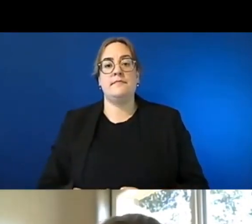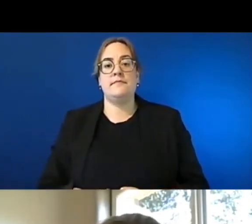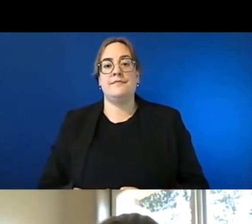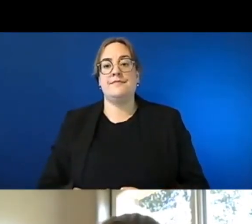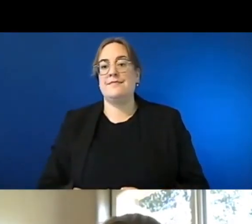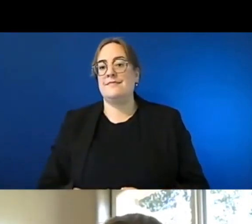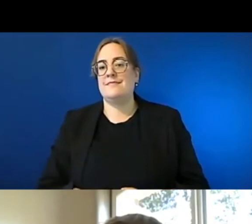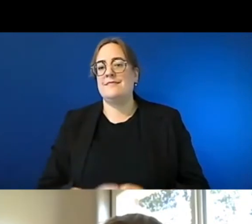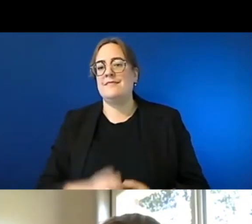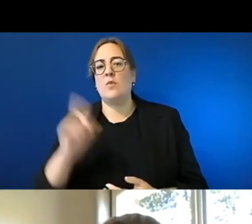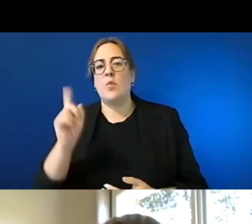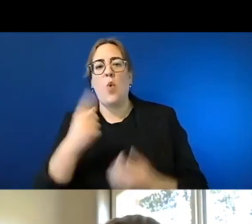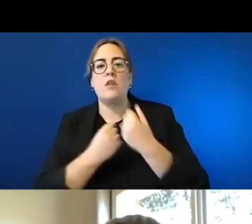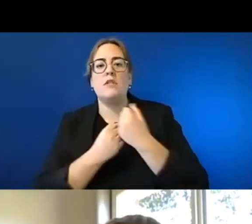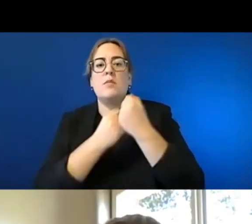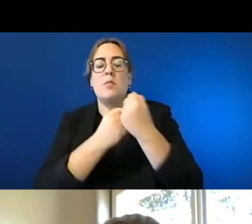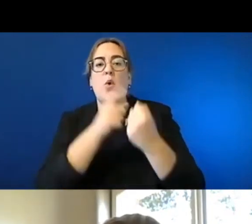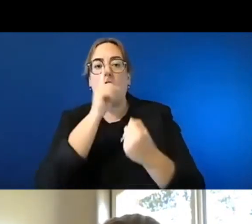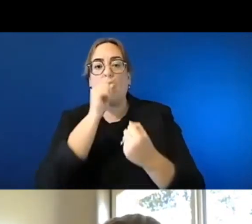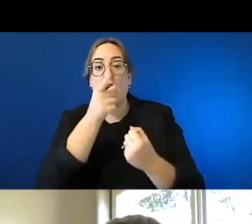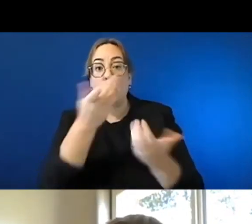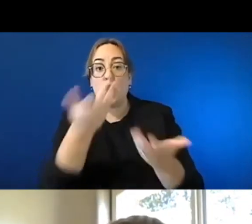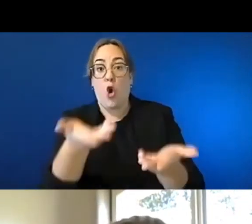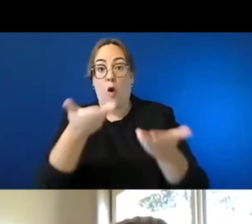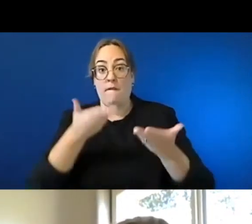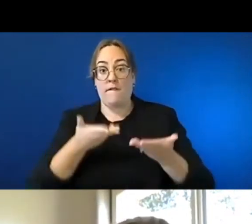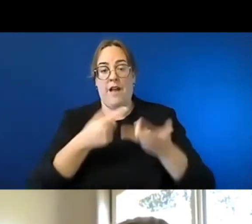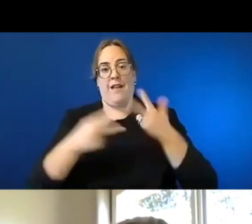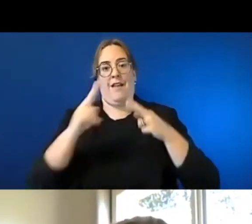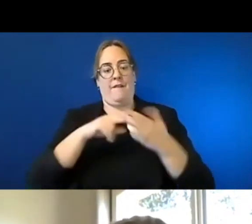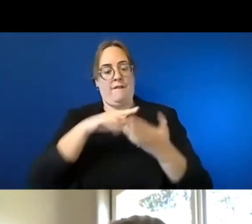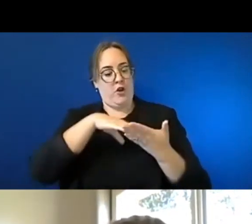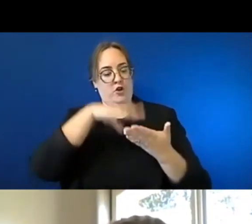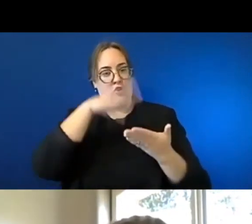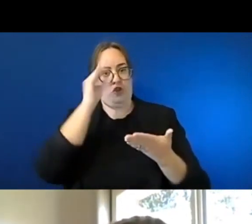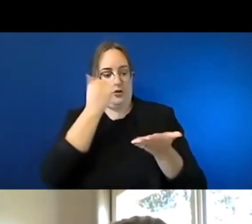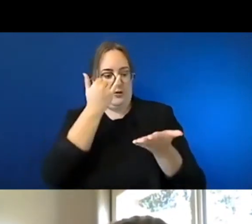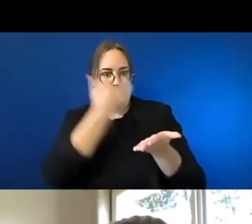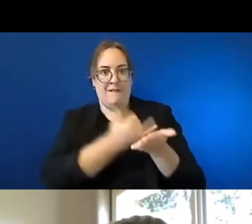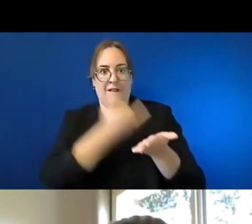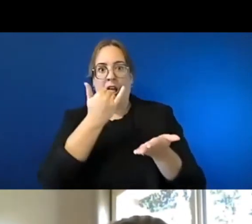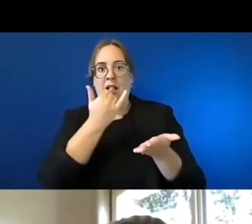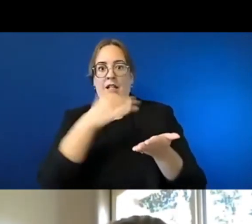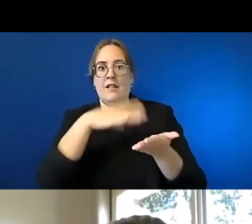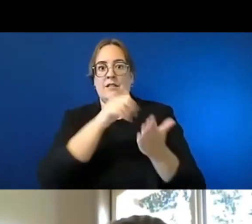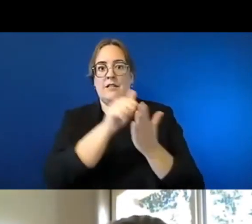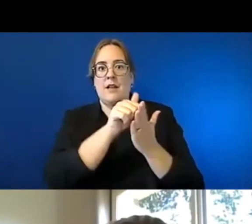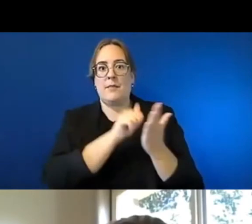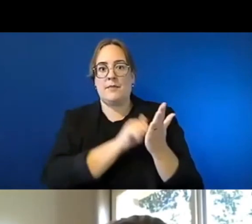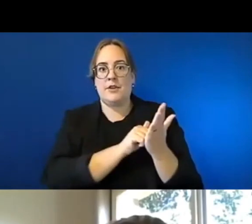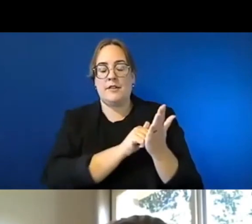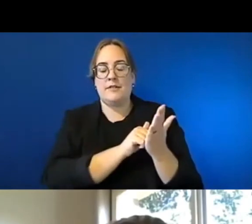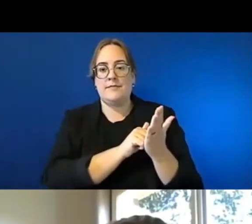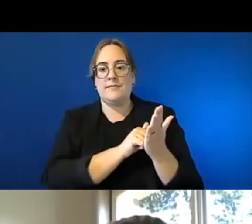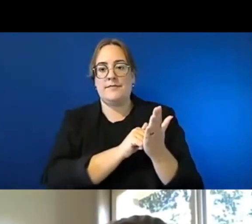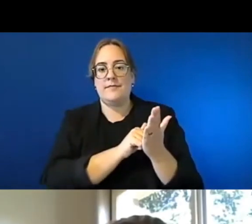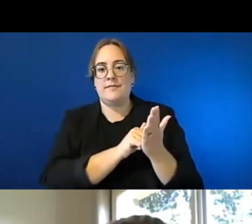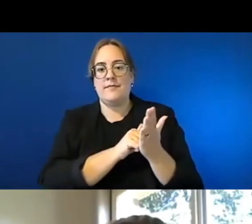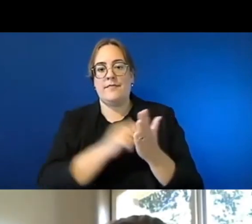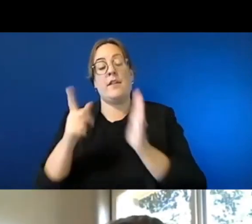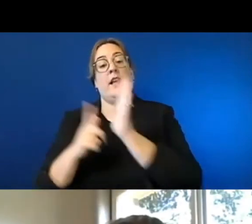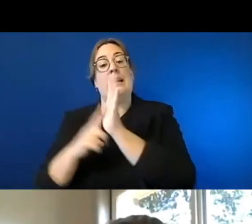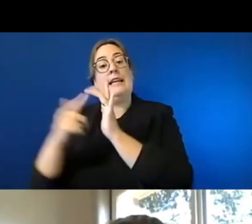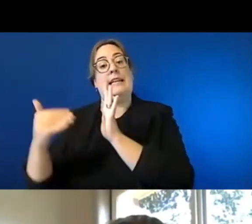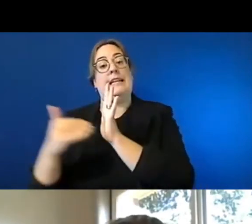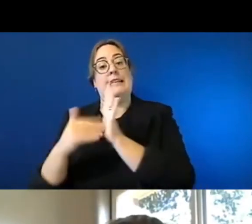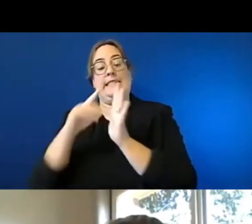So what sort of support can you guys offer if somebody realises they need help because they're failing? happy to have a quick chat about that. It's always